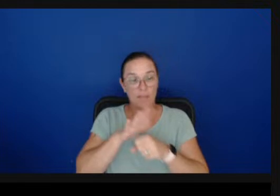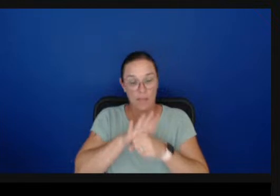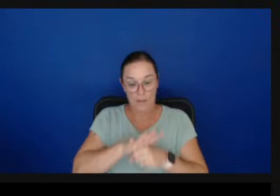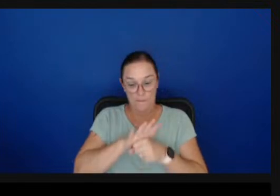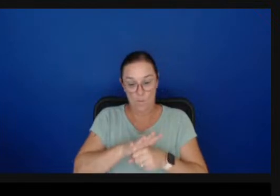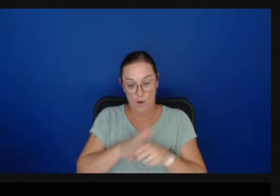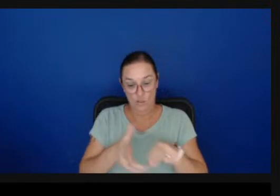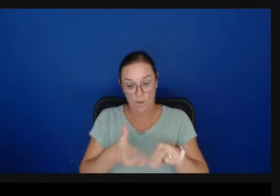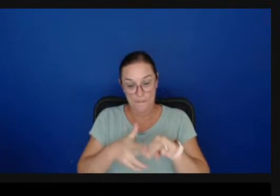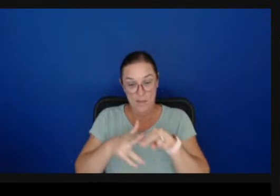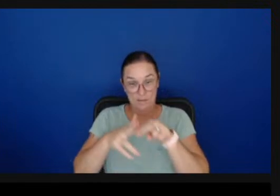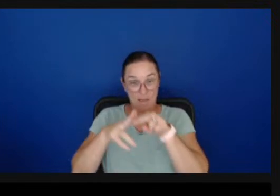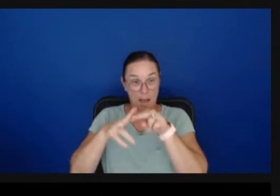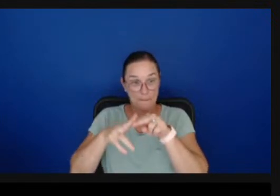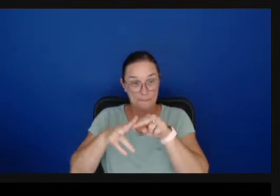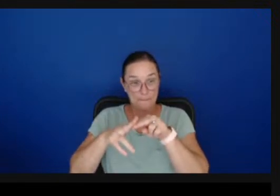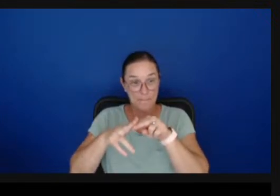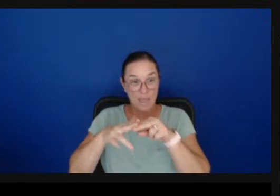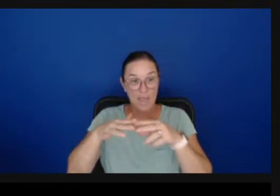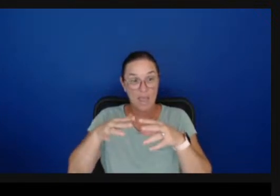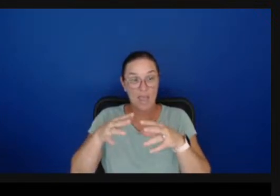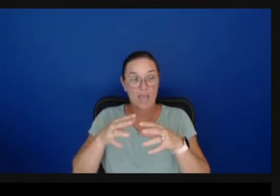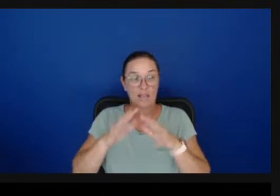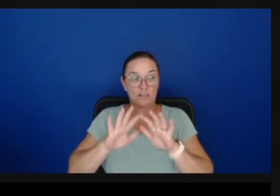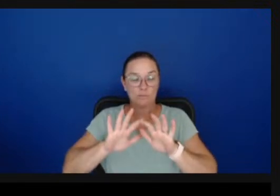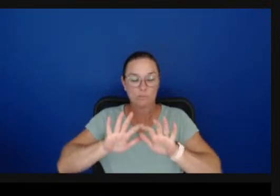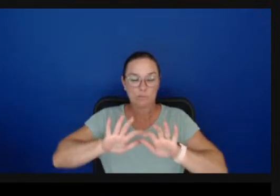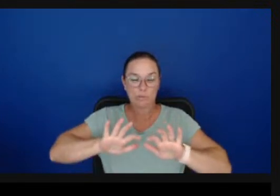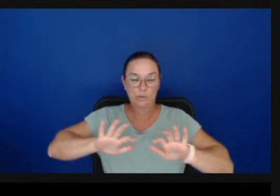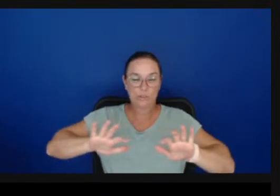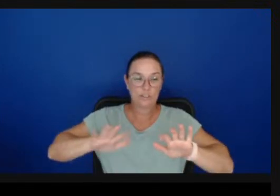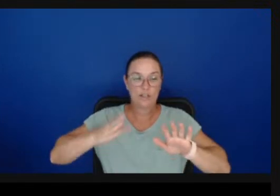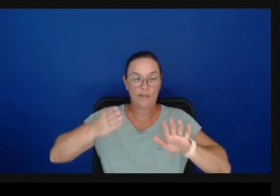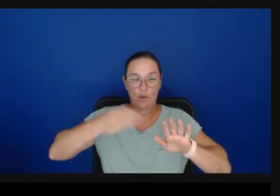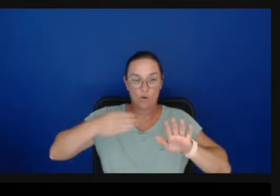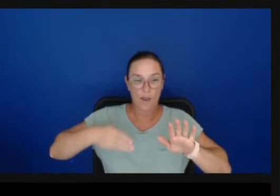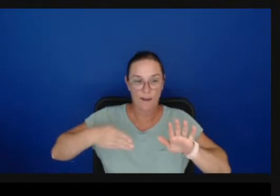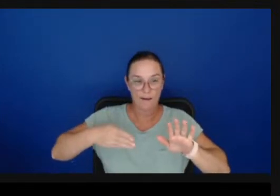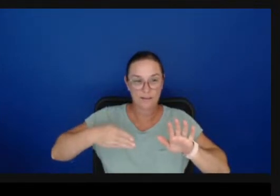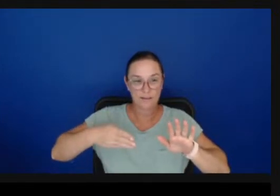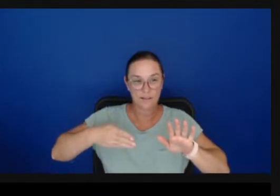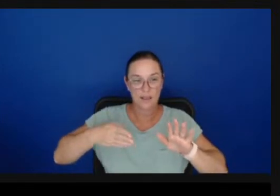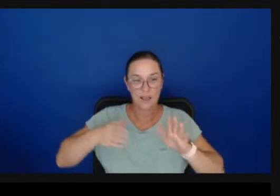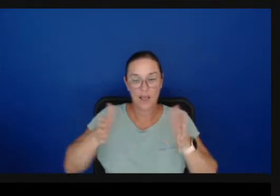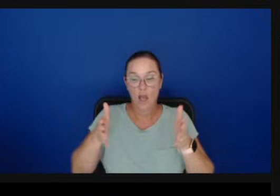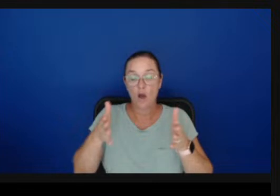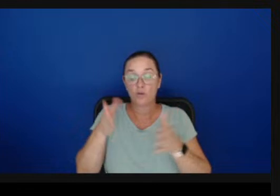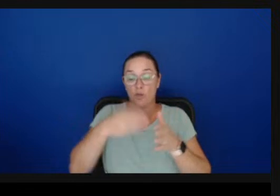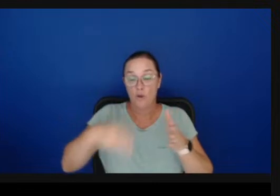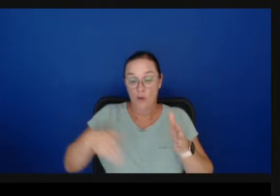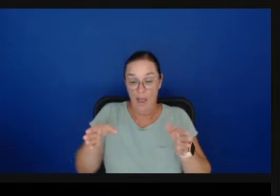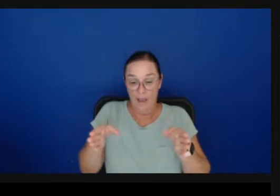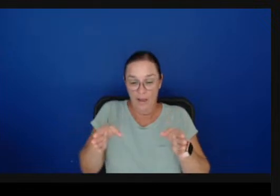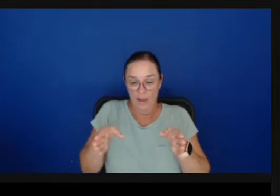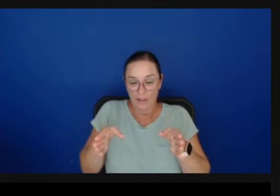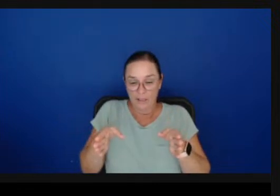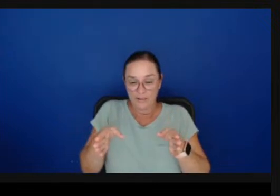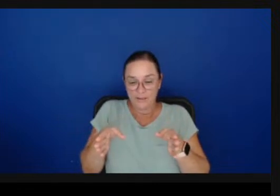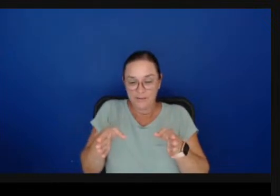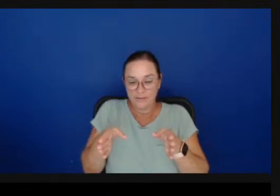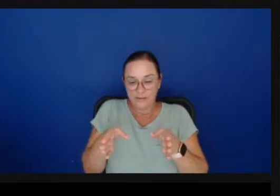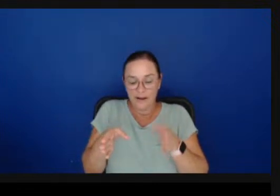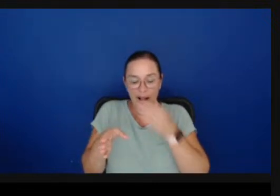say in a magma in a rift zone, and then it starts squeezing against it, and there's little cracks in the side, those little cracks are getting squeezed further and further